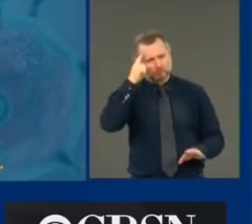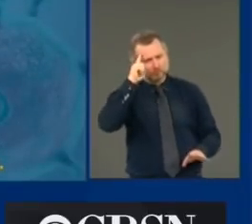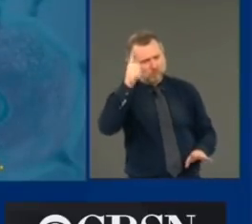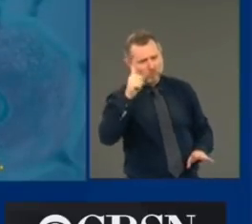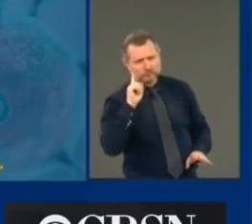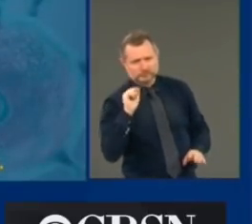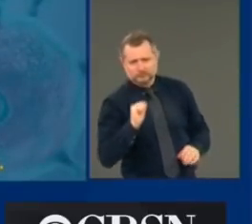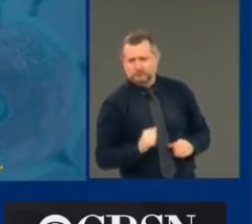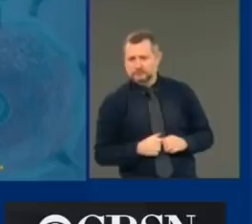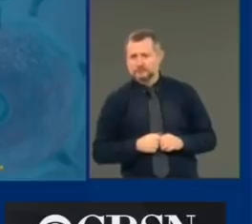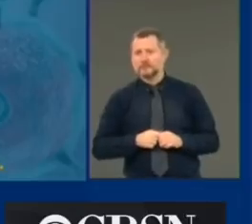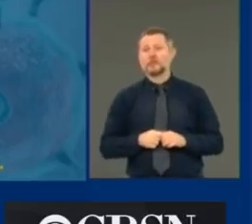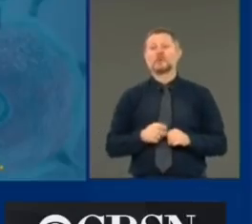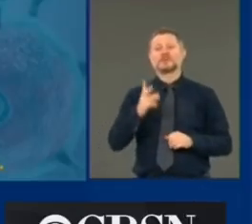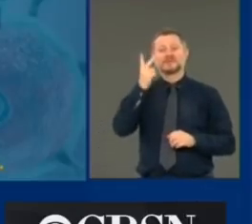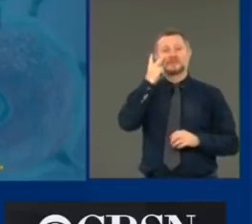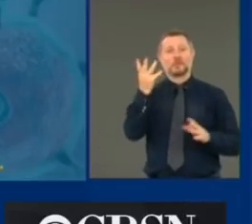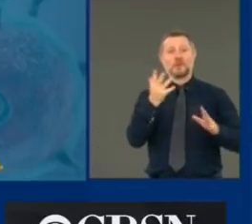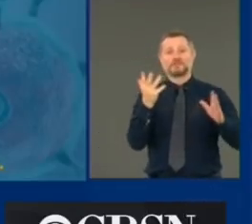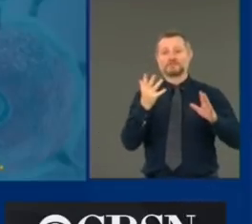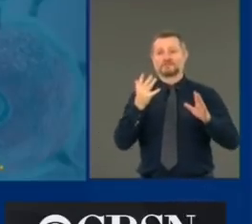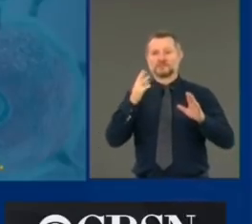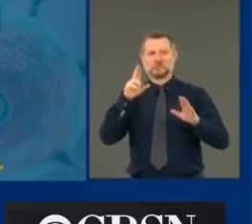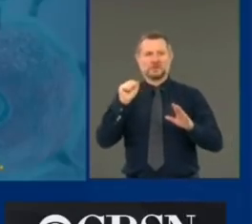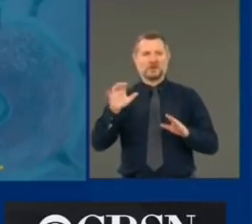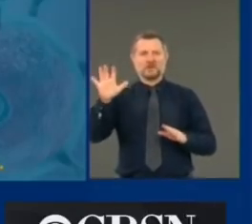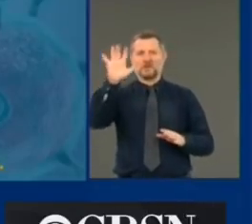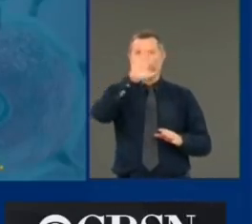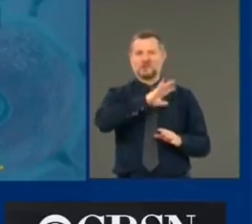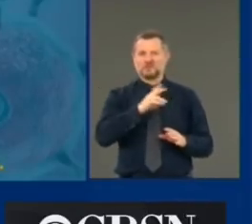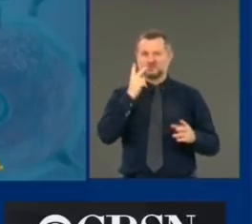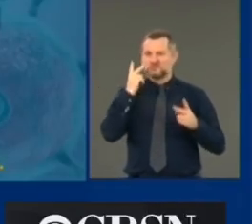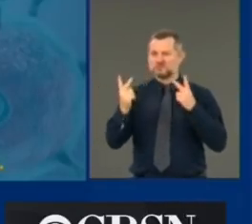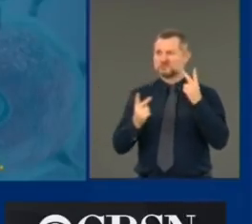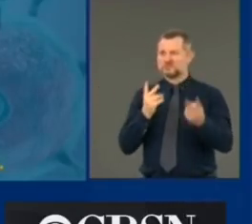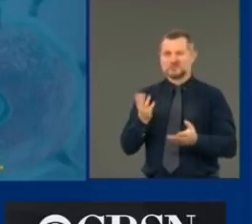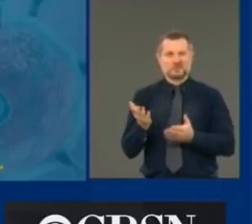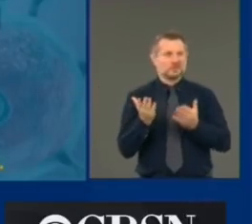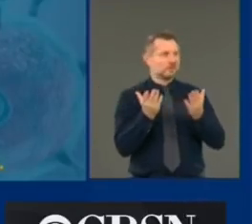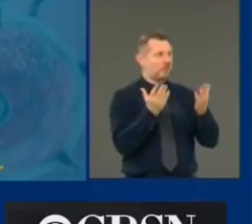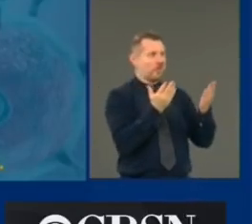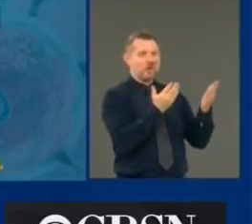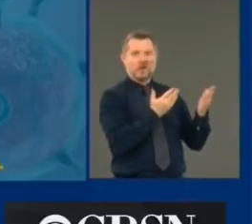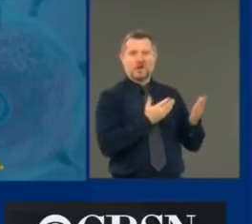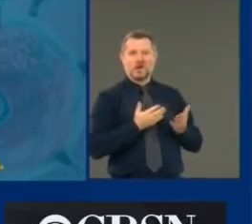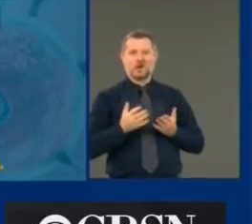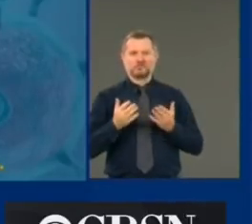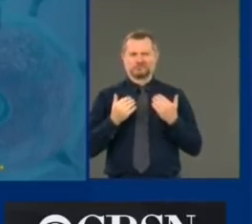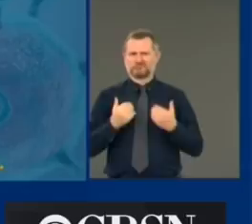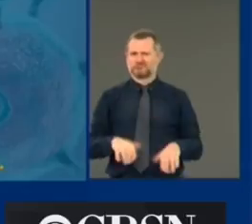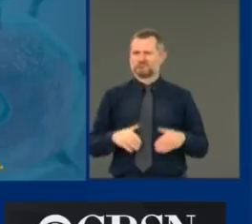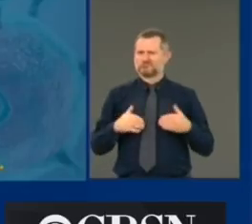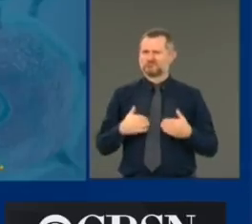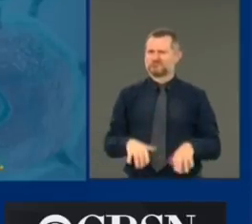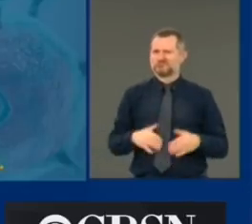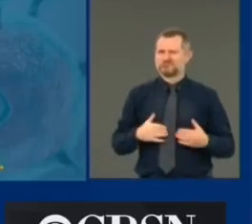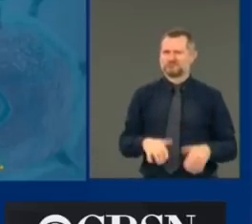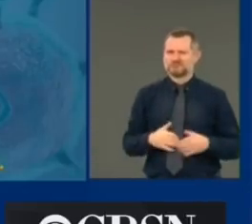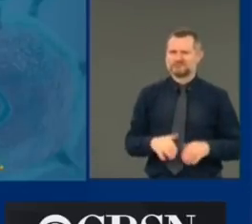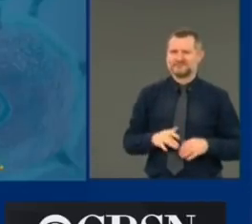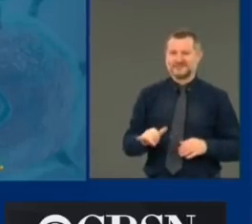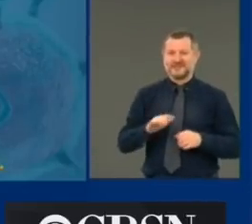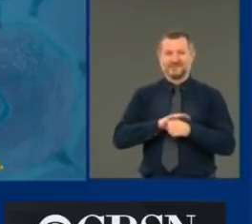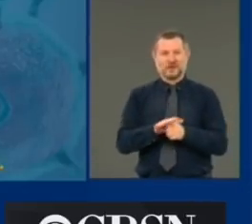look around the nation, and look at what is going on. We're not in a vacuum. This